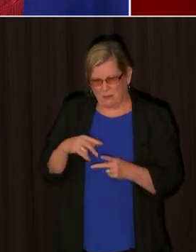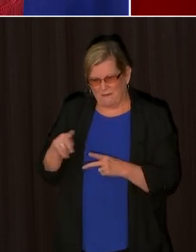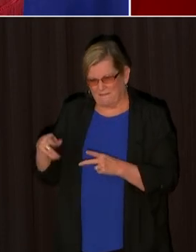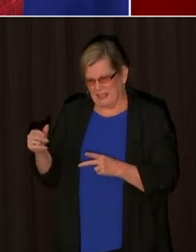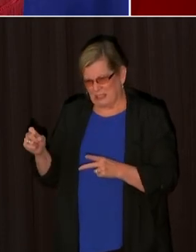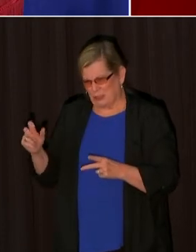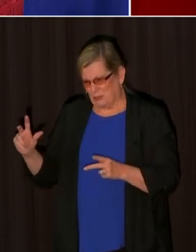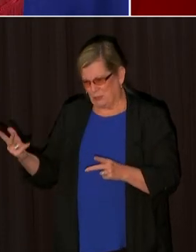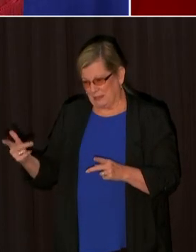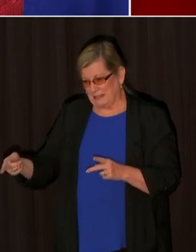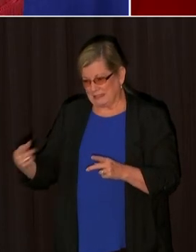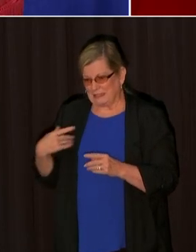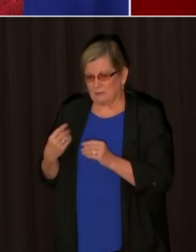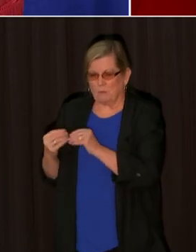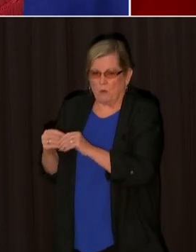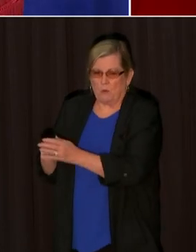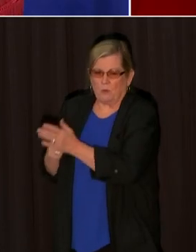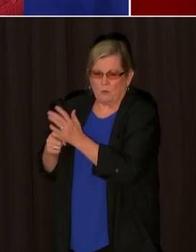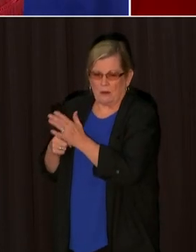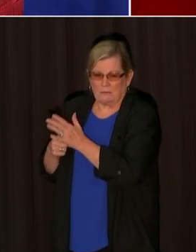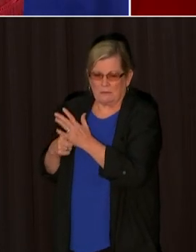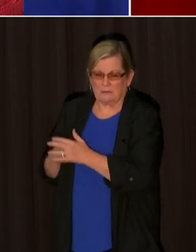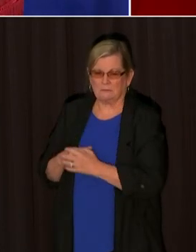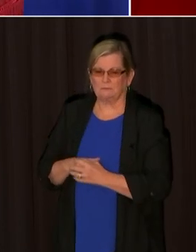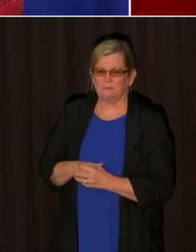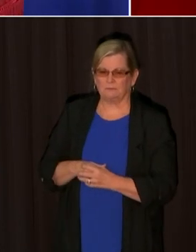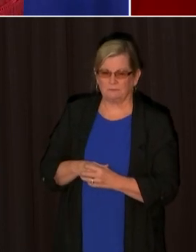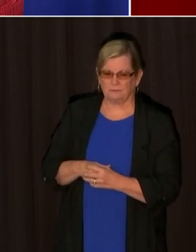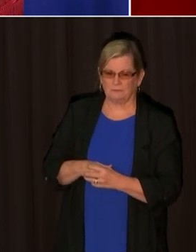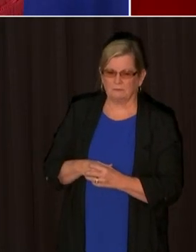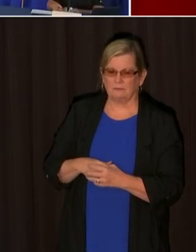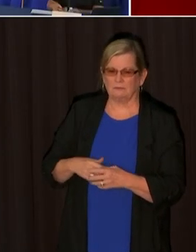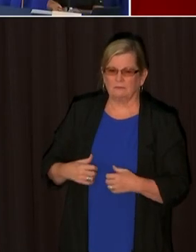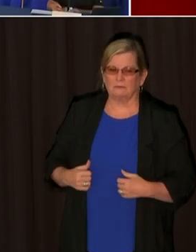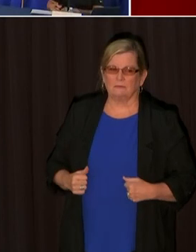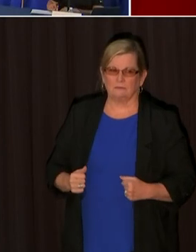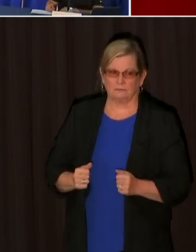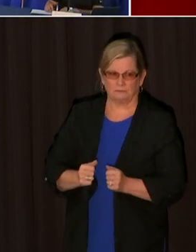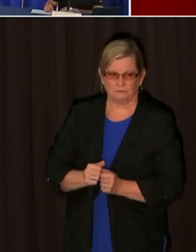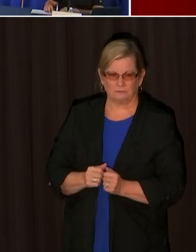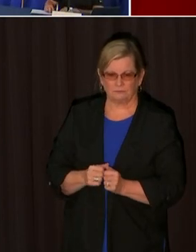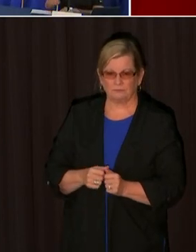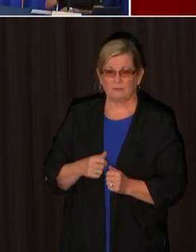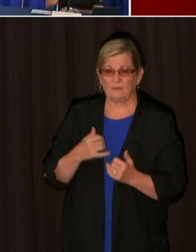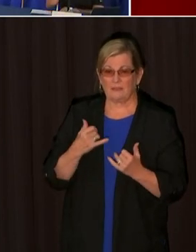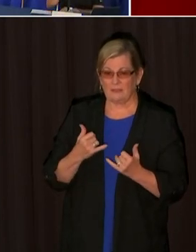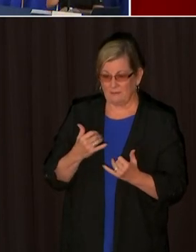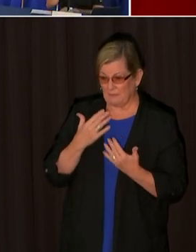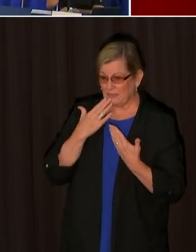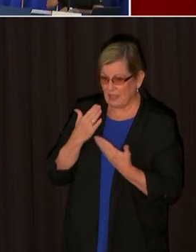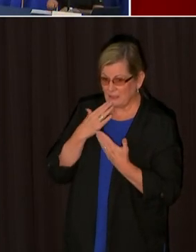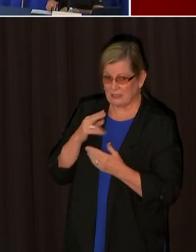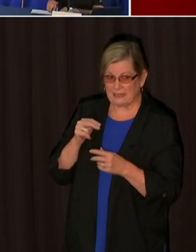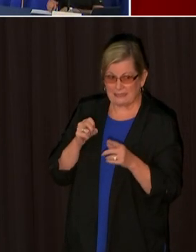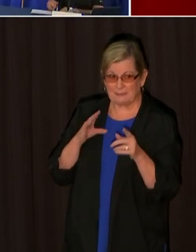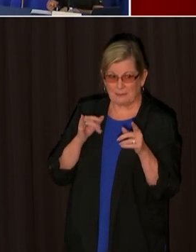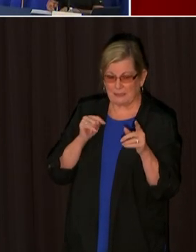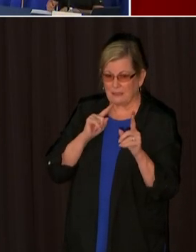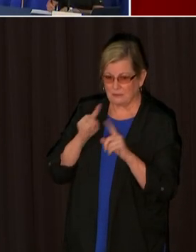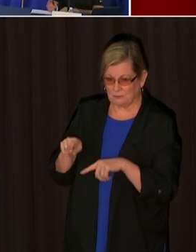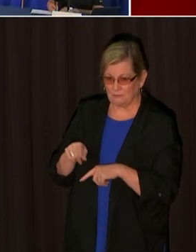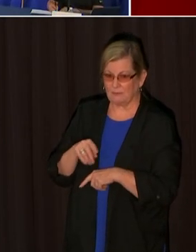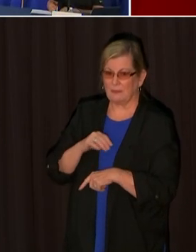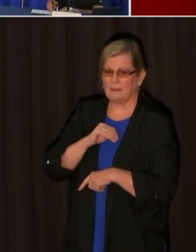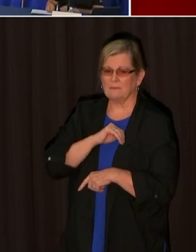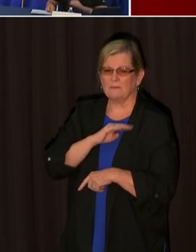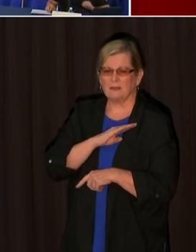3. Yeah, thank you for that, Madam Mayor. And it's something that we want people to understand. And as I've thought about how to